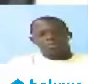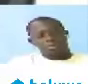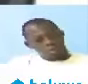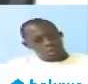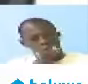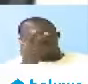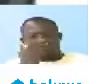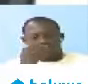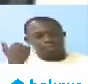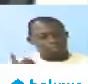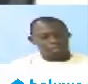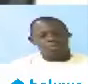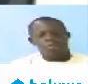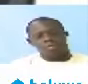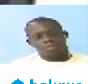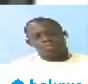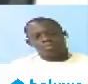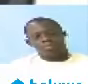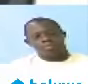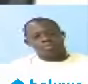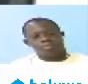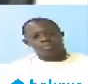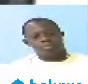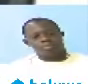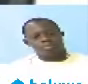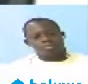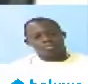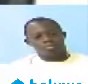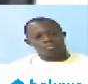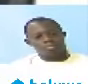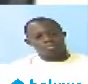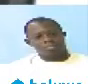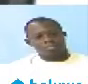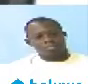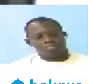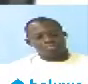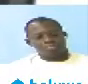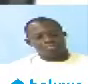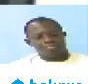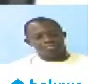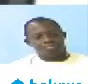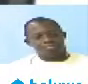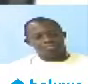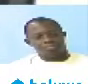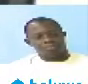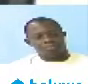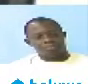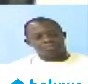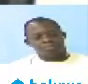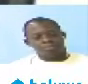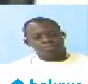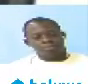samba nyama isila londo use no le kumal fonya barin do manda karamuro. So isi samba no ani isila jan ndol ba